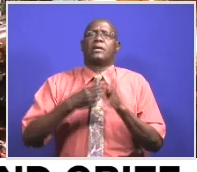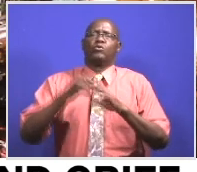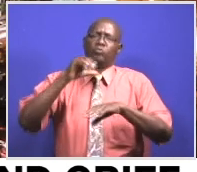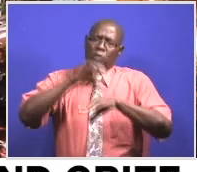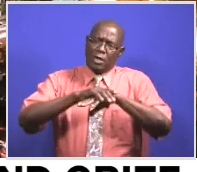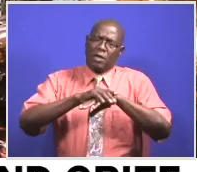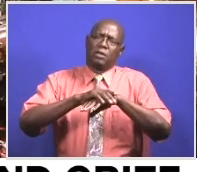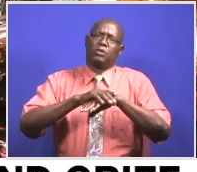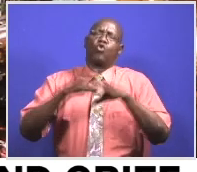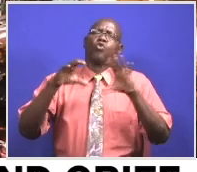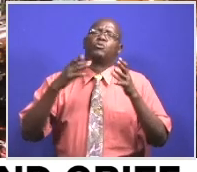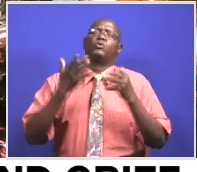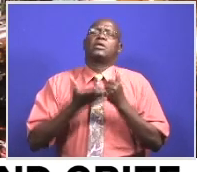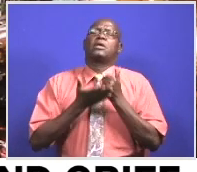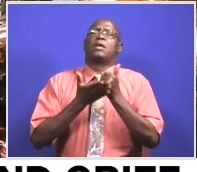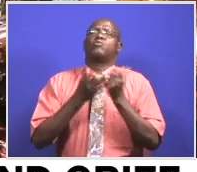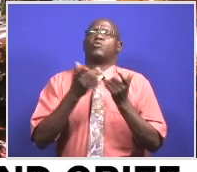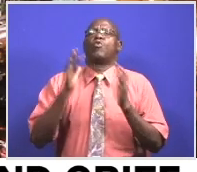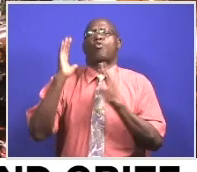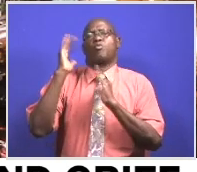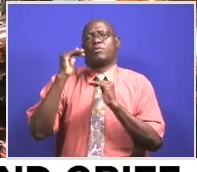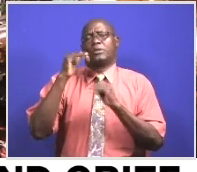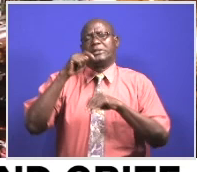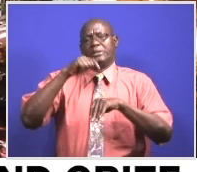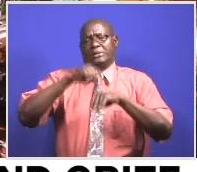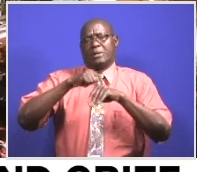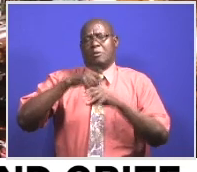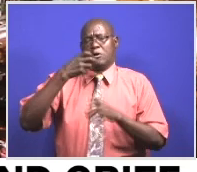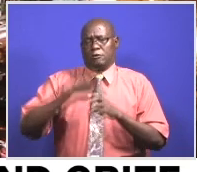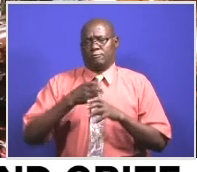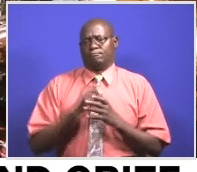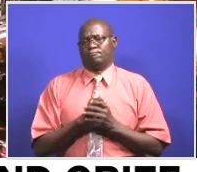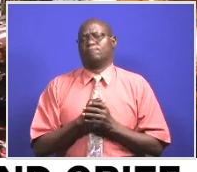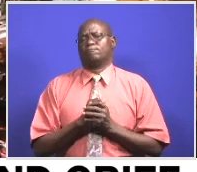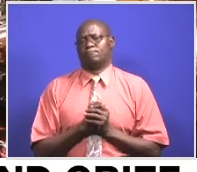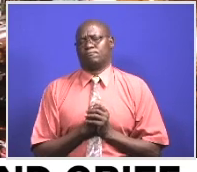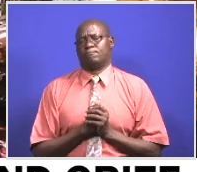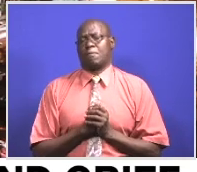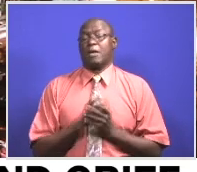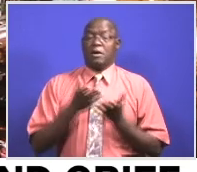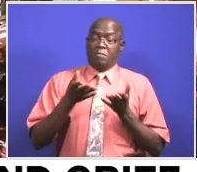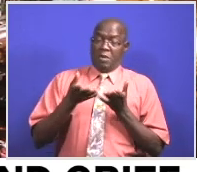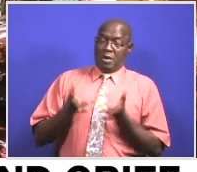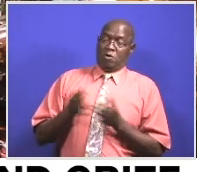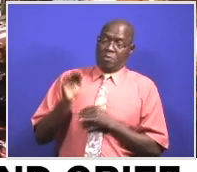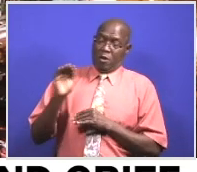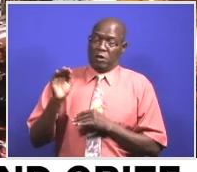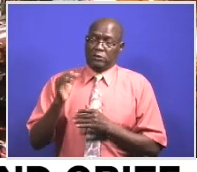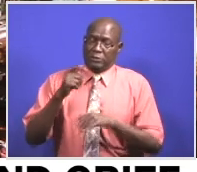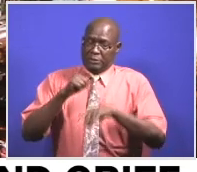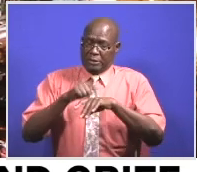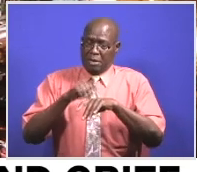you hope in that difficult time. When we think about loss, sometimes we can get lost in